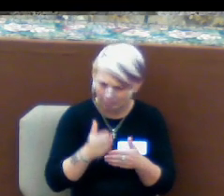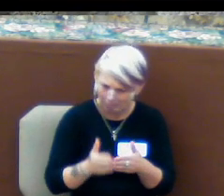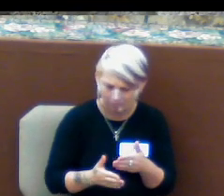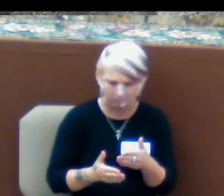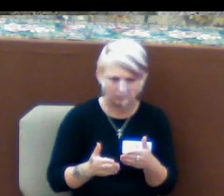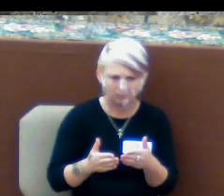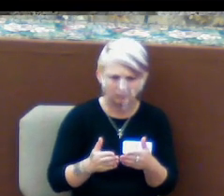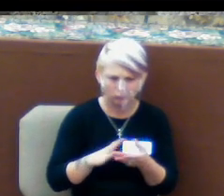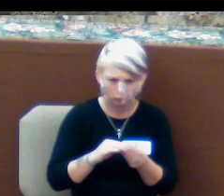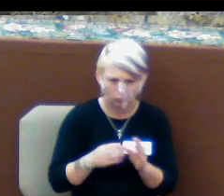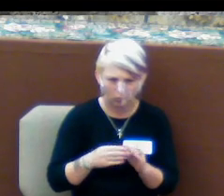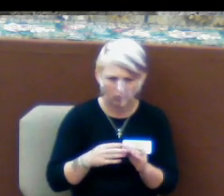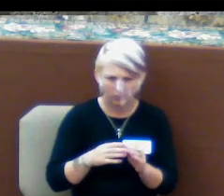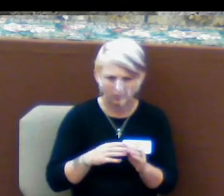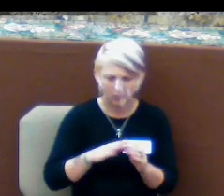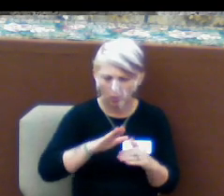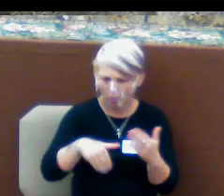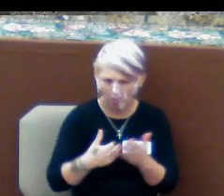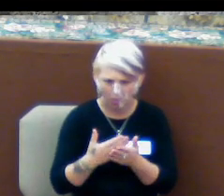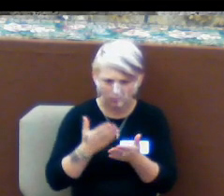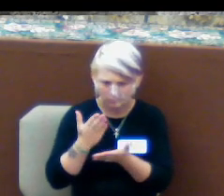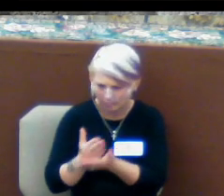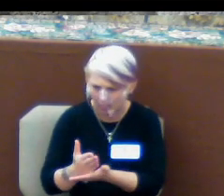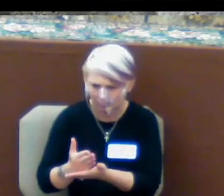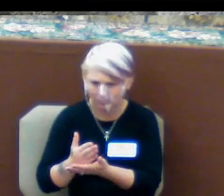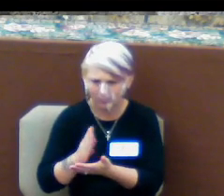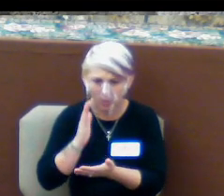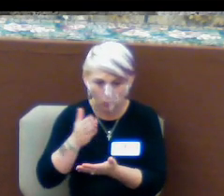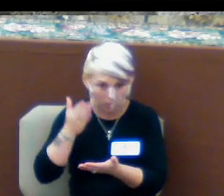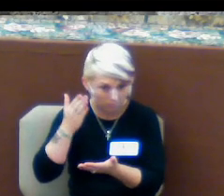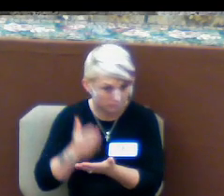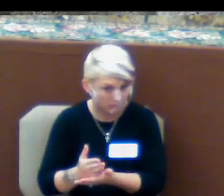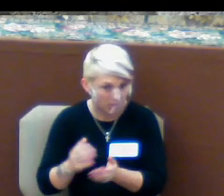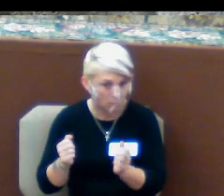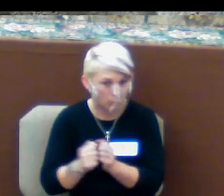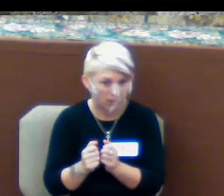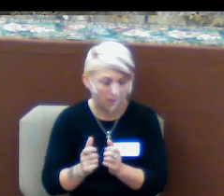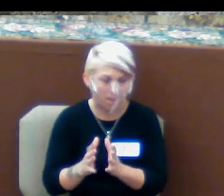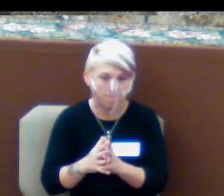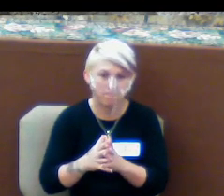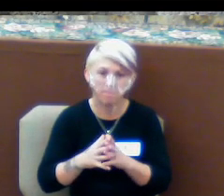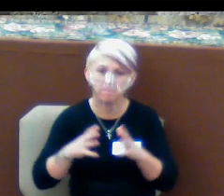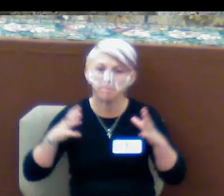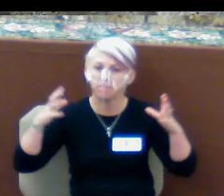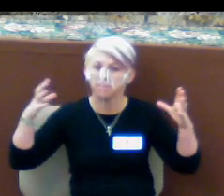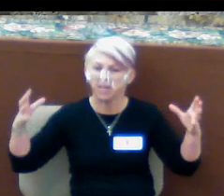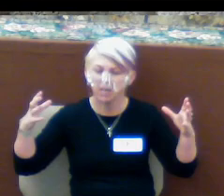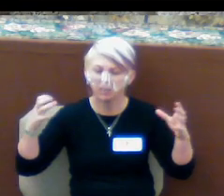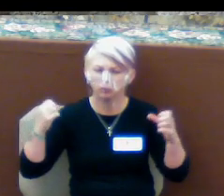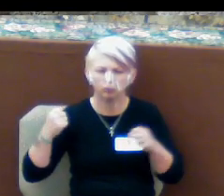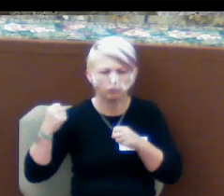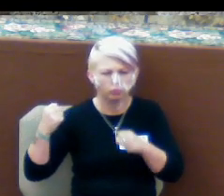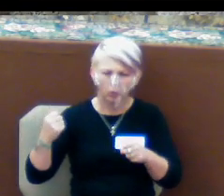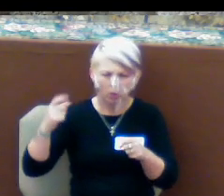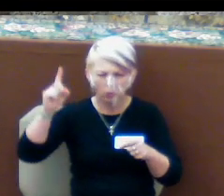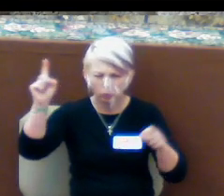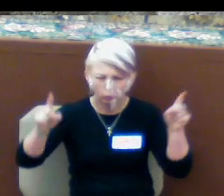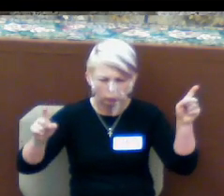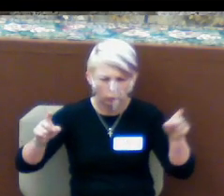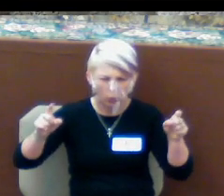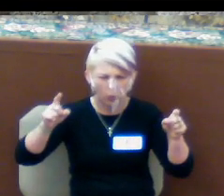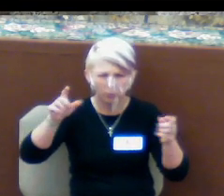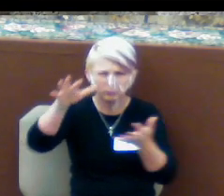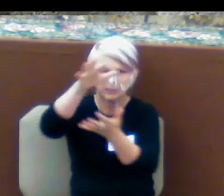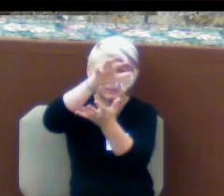It's all coming to an end, and it will end with a massive storm. The sky is growing dark